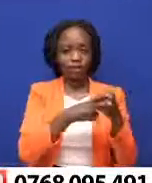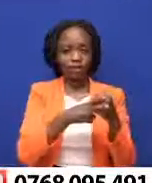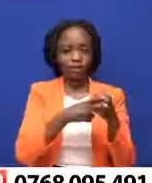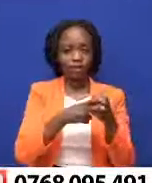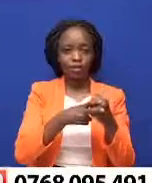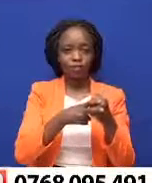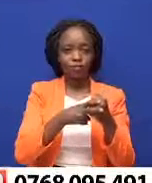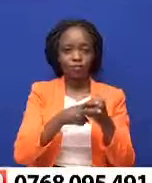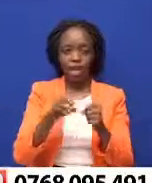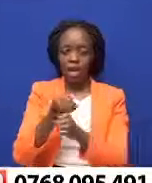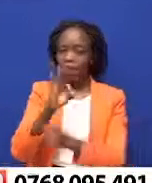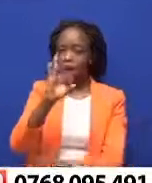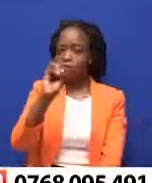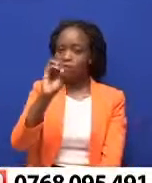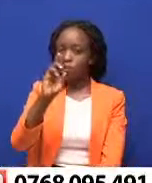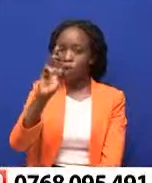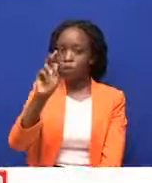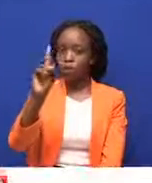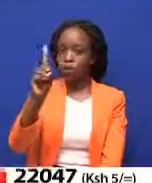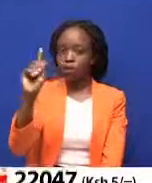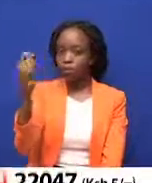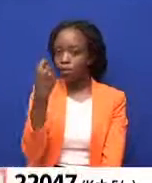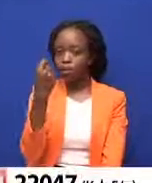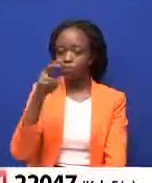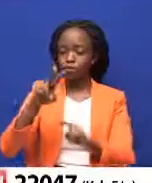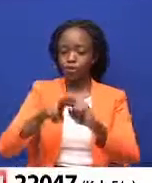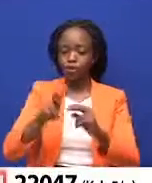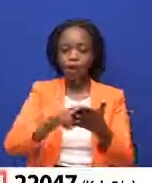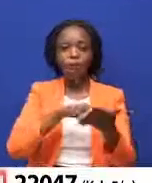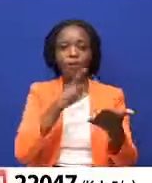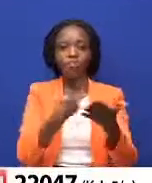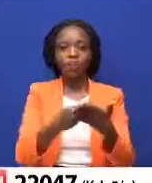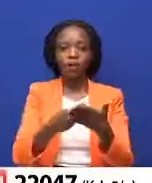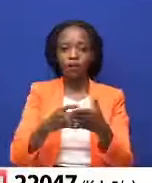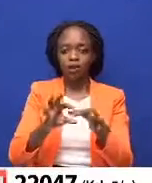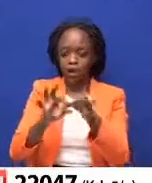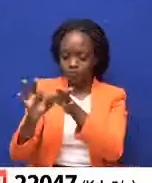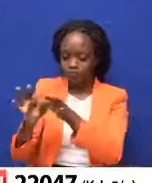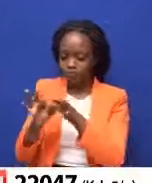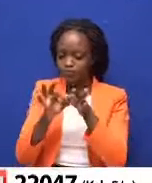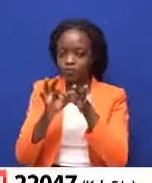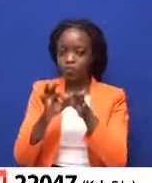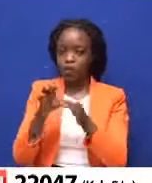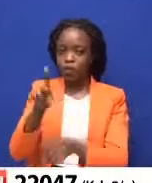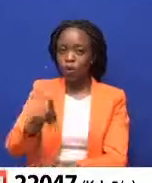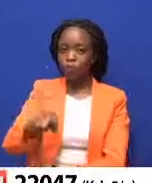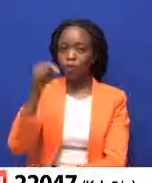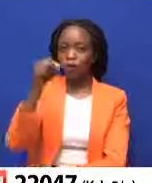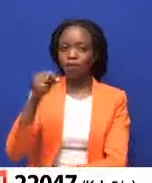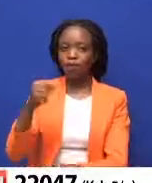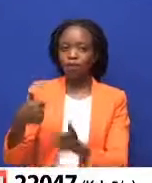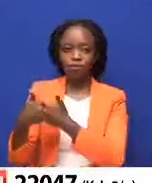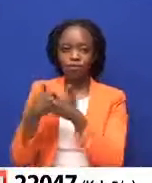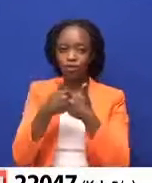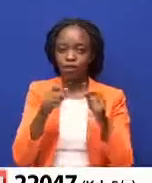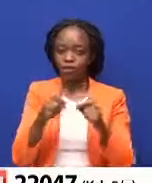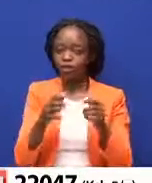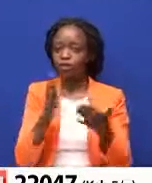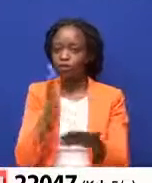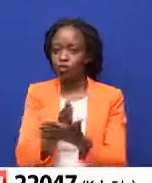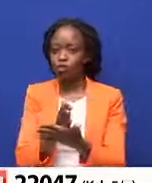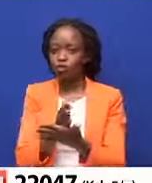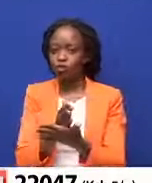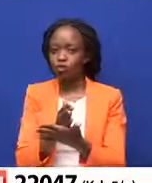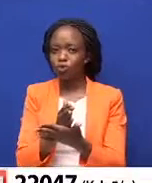that cost Ford Kenya parliamentary seats and failing to reconcile warring parties to eliminate friction. These are damning allegations, aren't